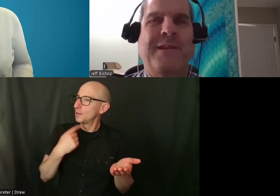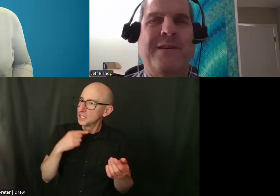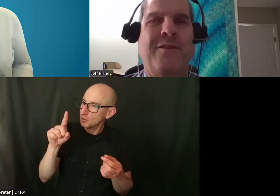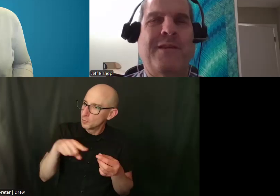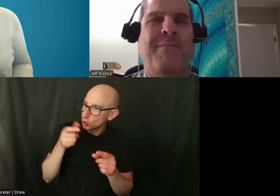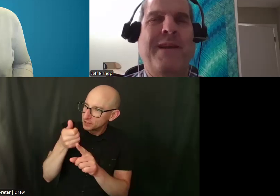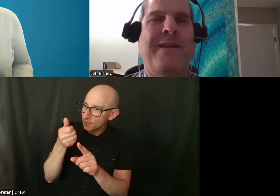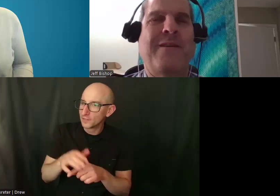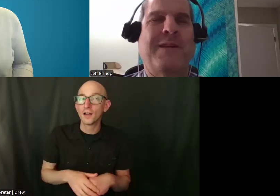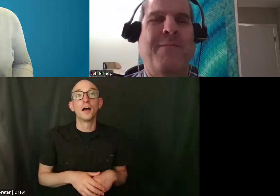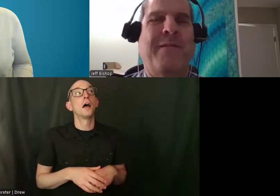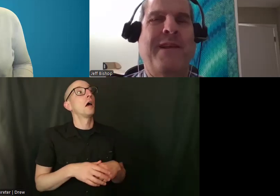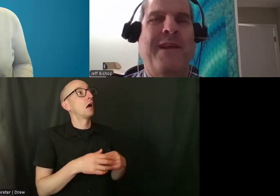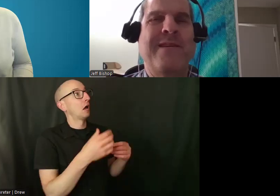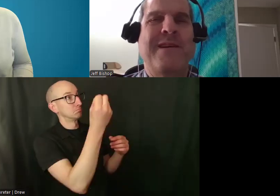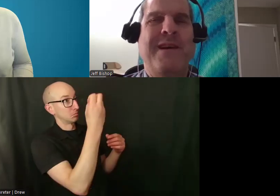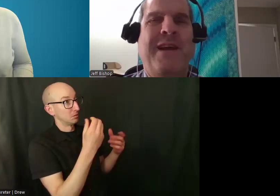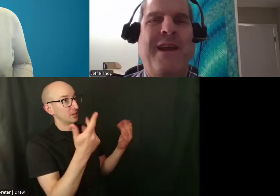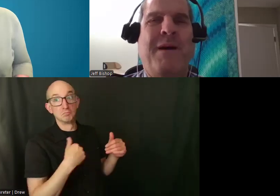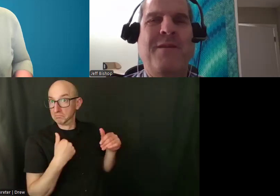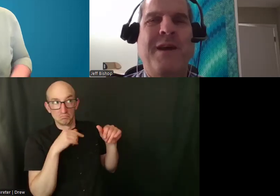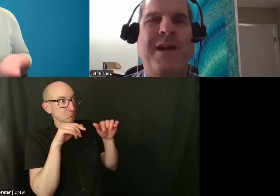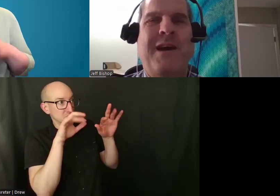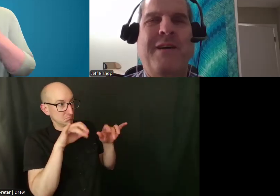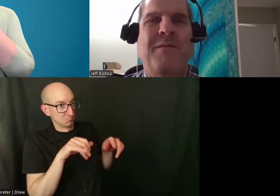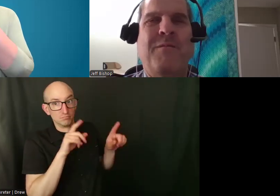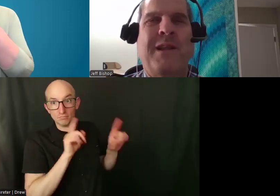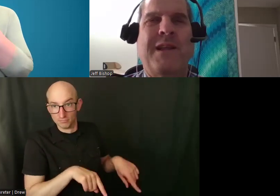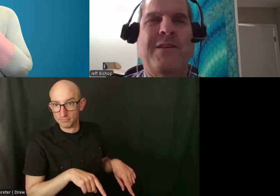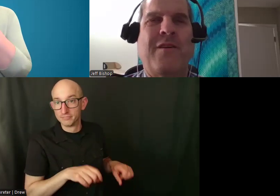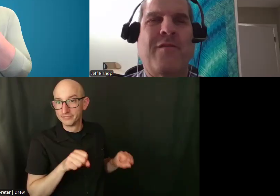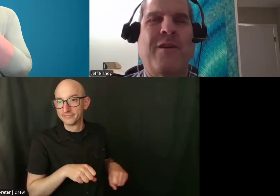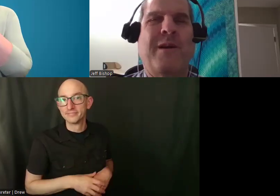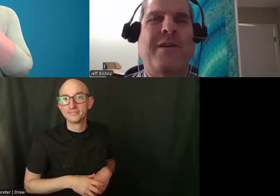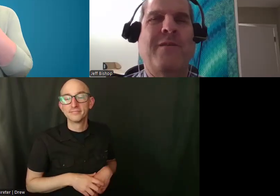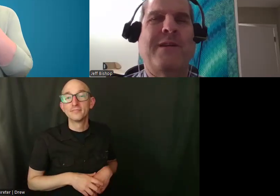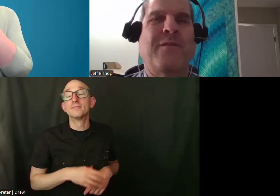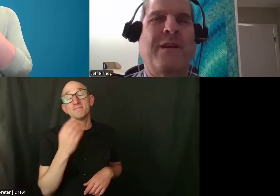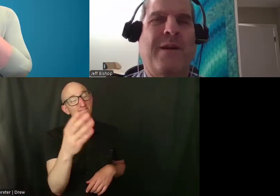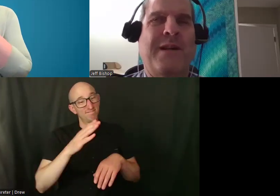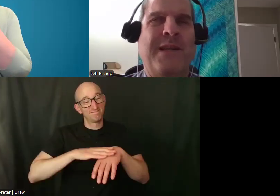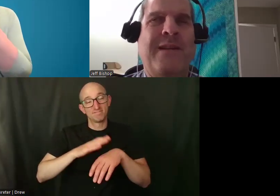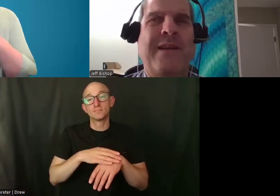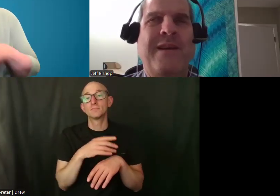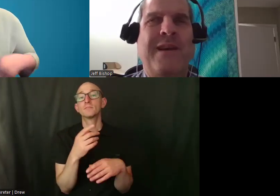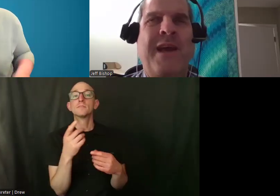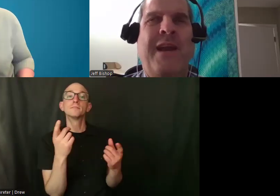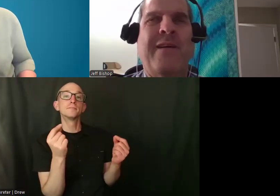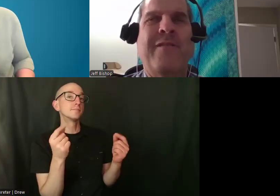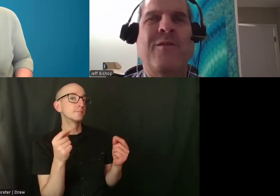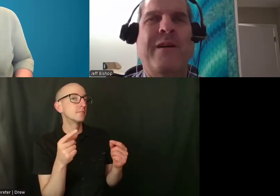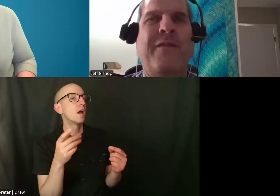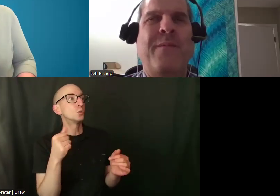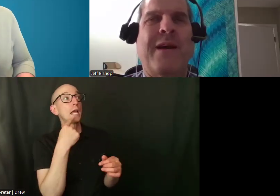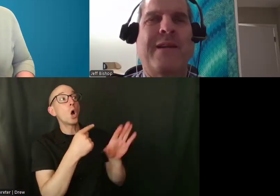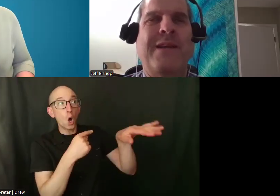yourself." And so you'll type that in. You'll type everything in. And by the way, one of the things that you're going to want to do is you're going to want to tell it, "Hey, and I'm